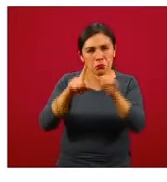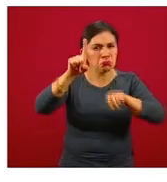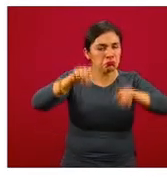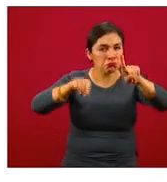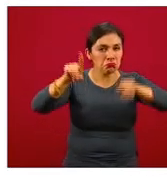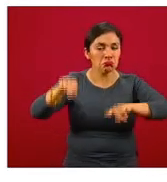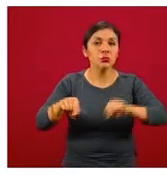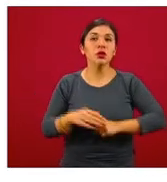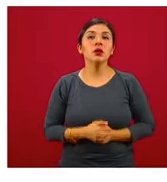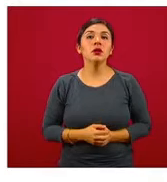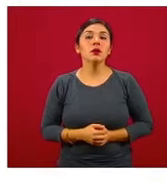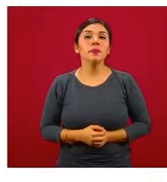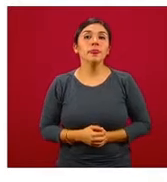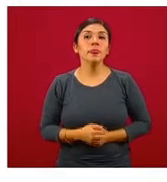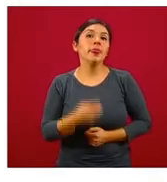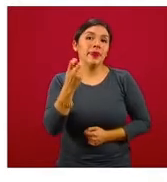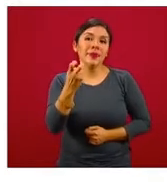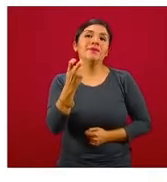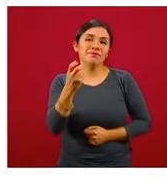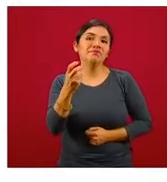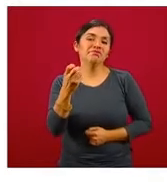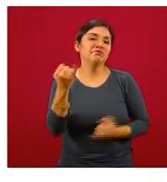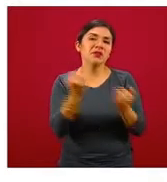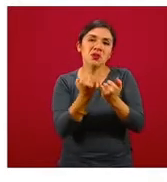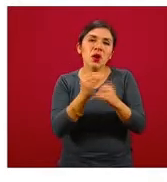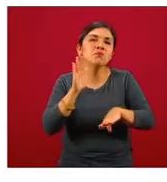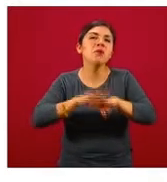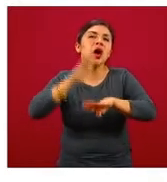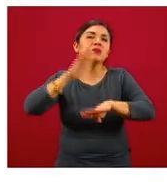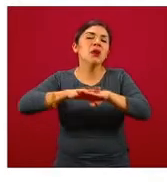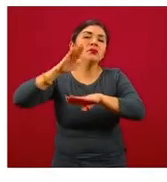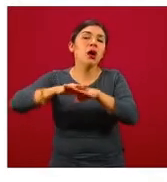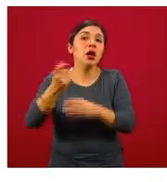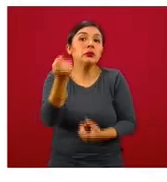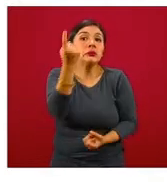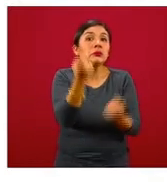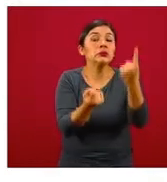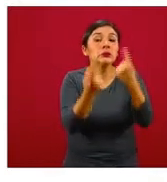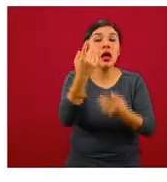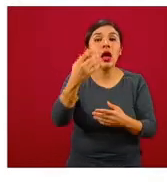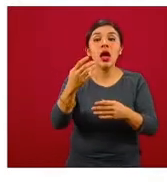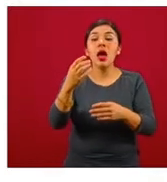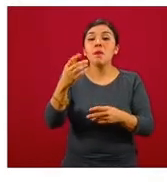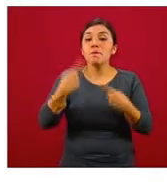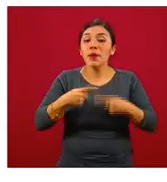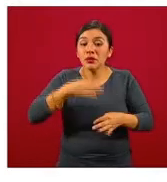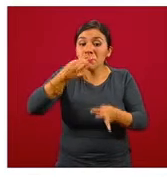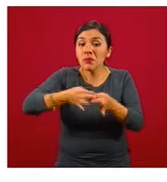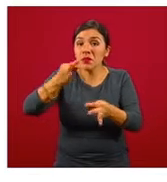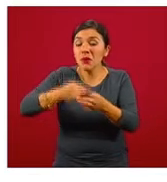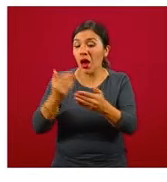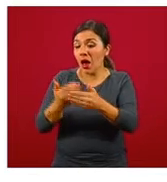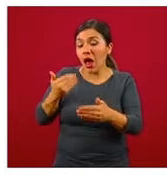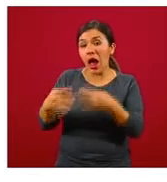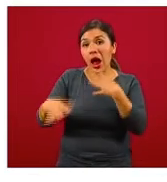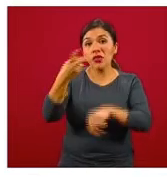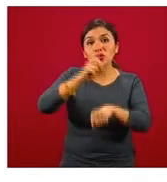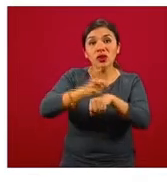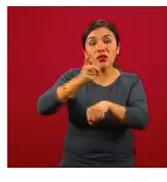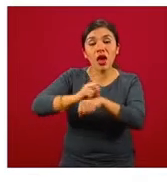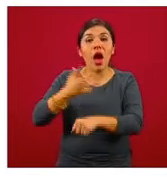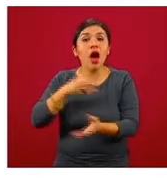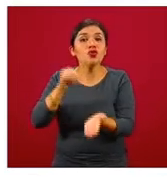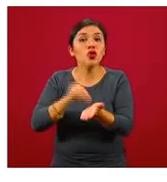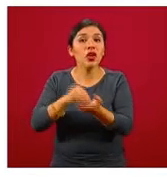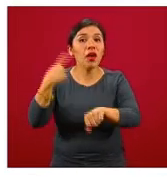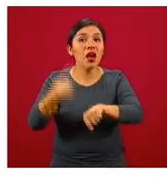states have Y fewer bueno, cases esto than va that. So incrementándose también a that is medida que los casos en increasing los últimos 14 according días to the se mantienen cases in the activos, es last decir, que la 14